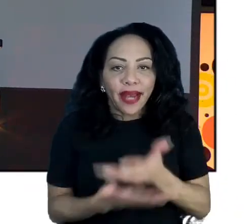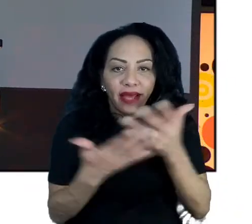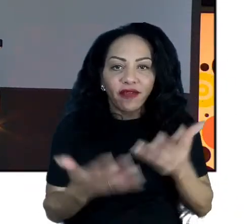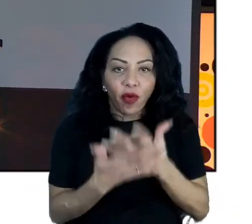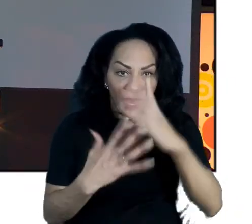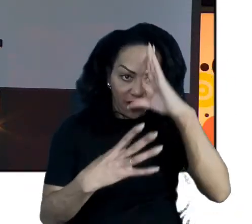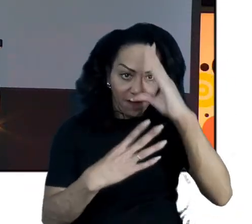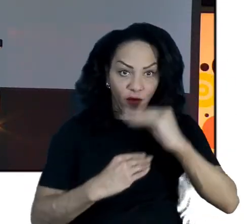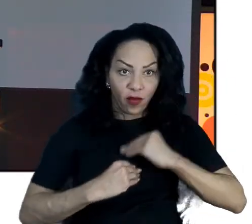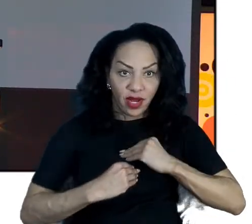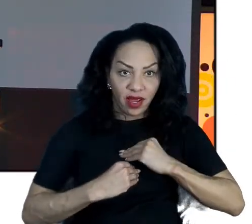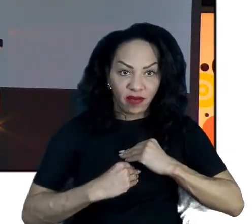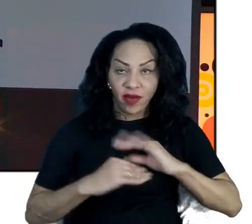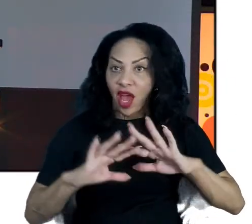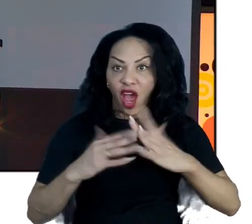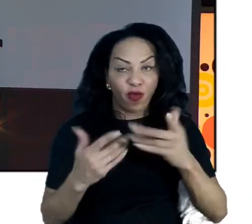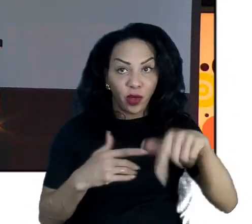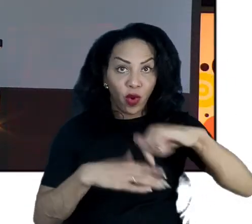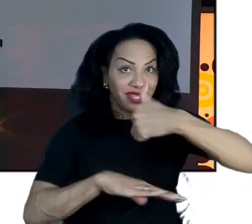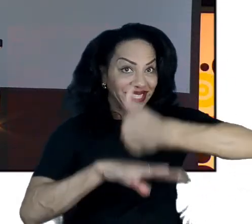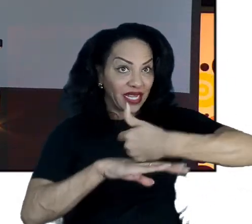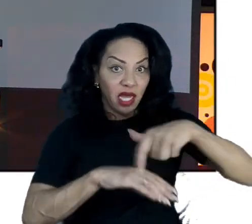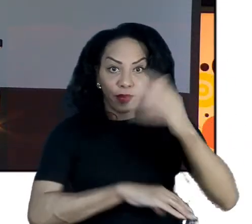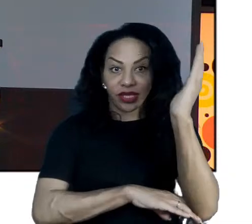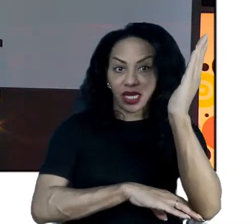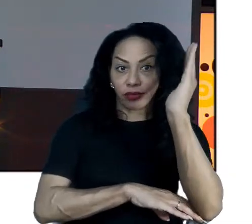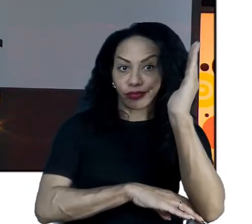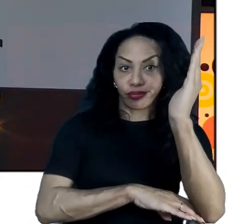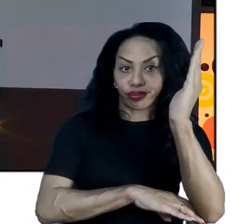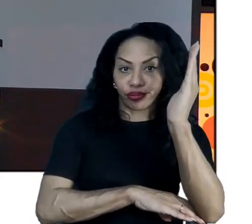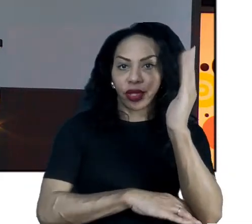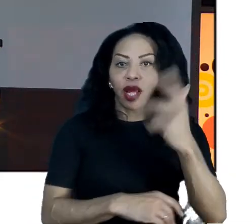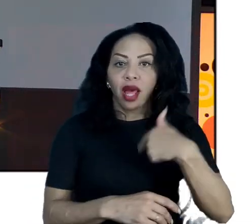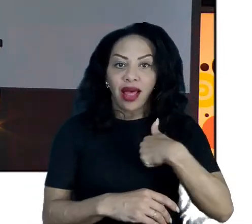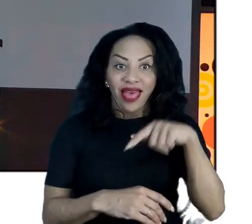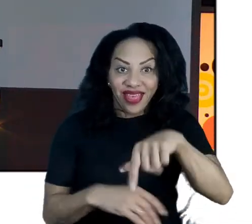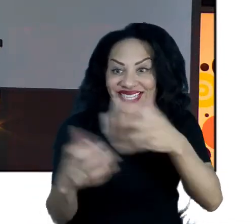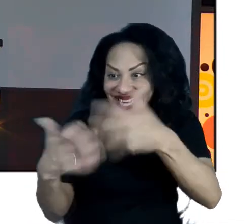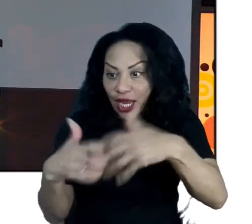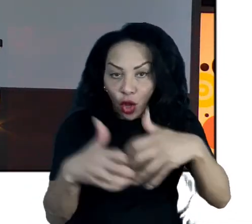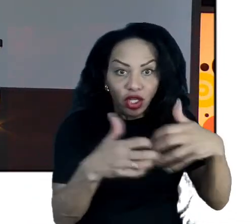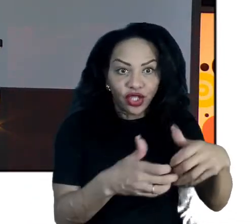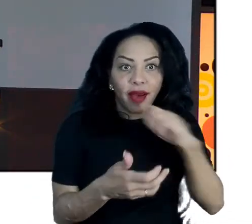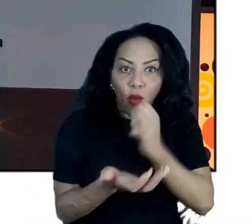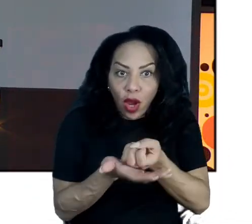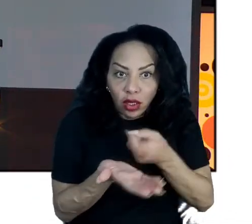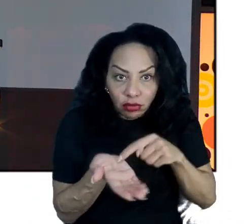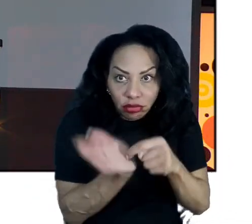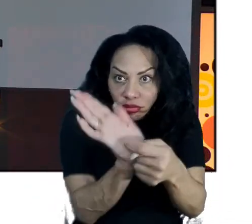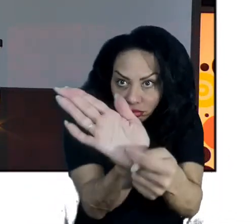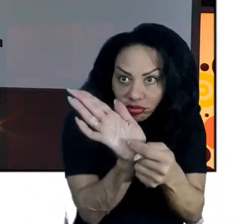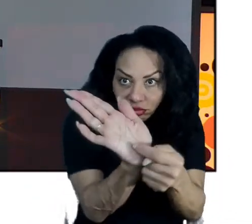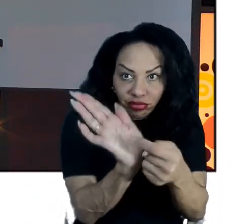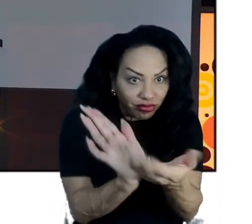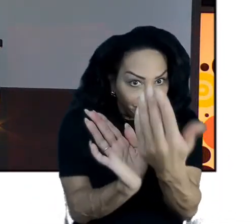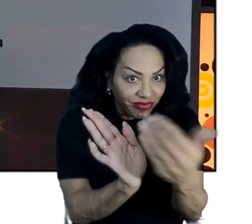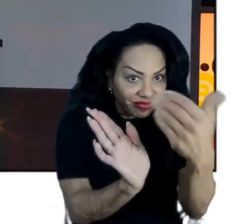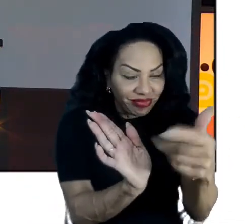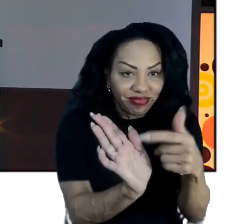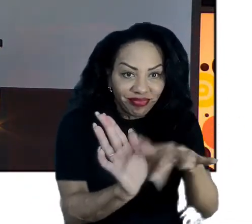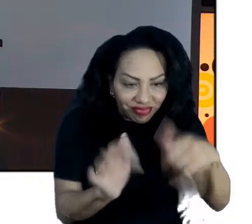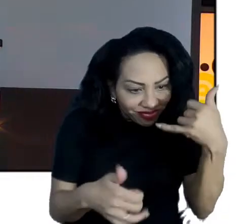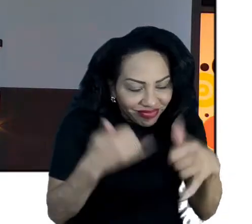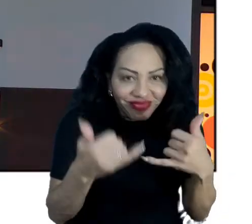format, I would be wanting to share this technology and for you to engage with it. But we're in a talk